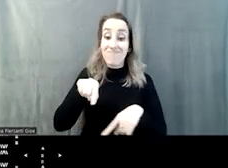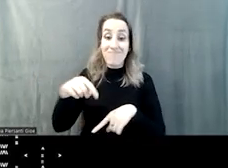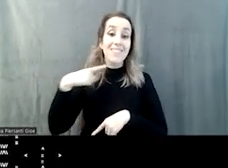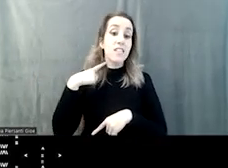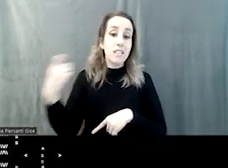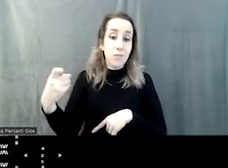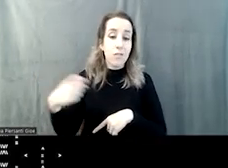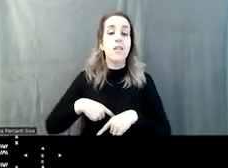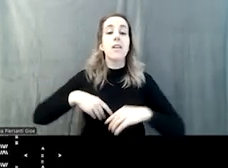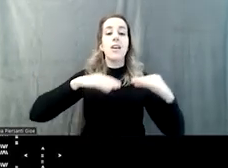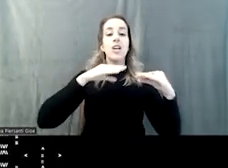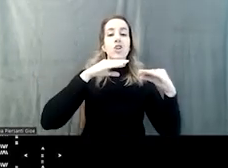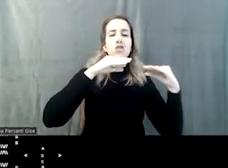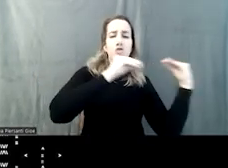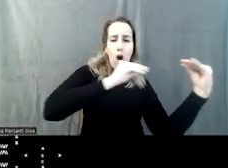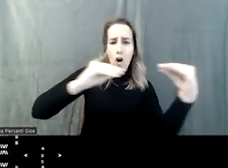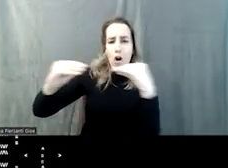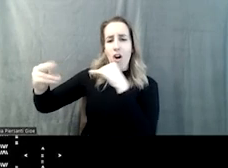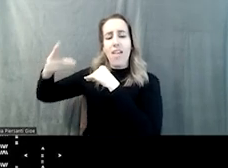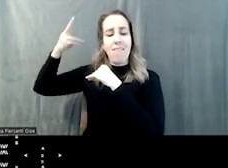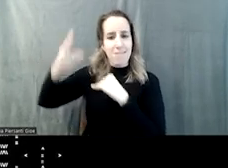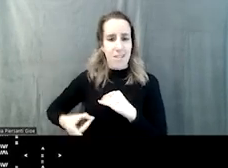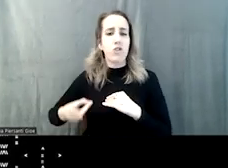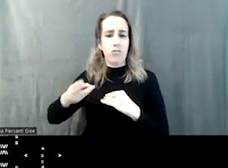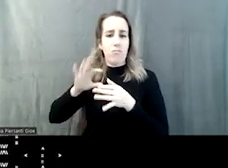taught the history of Te Tau. So we actually,